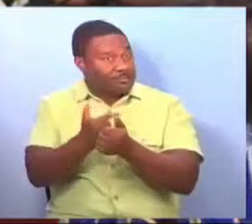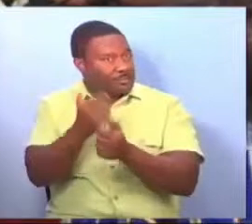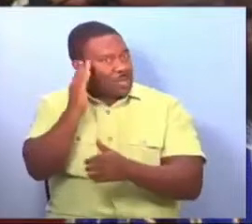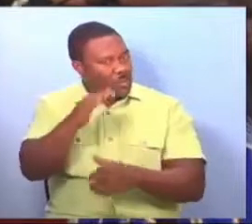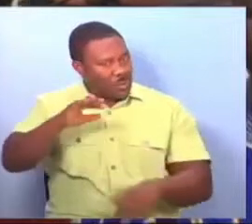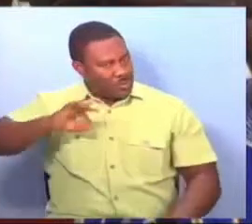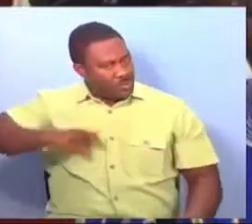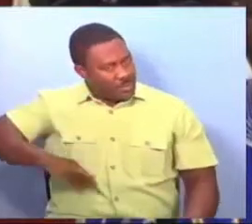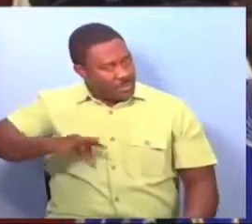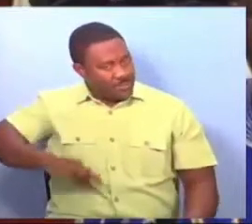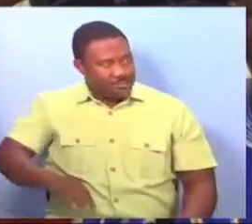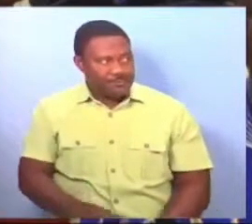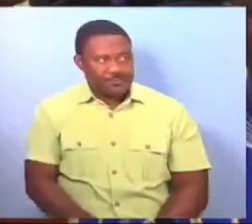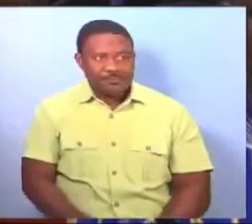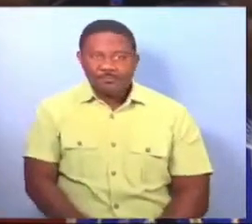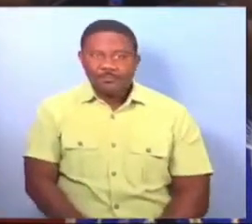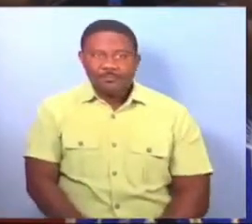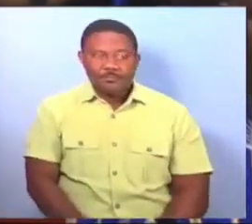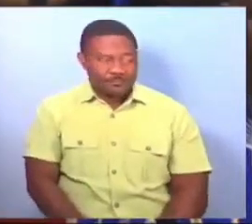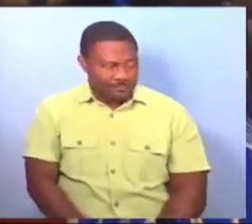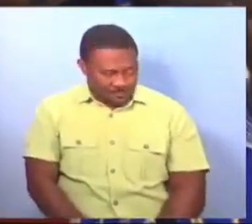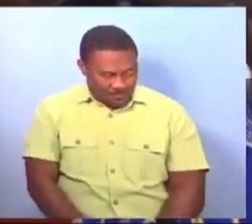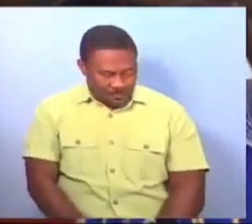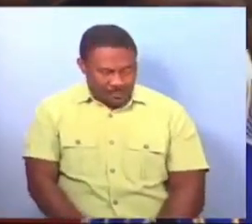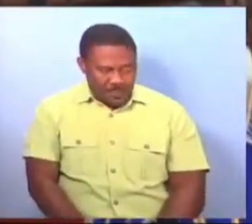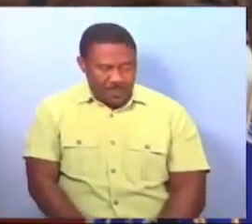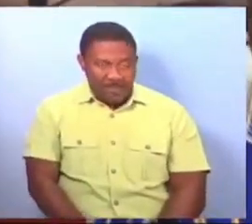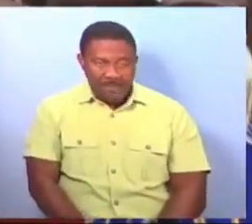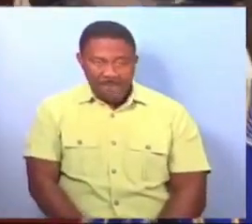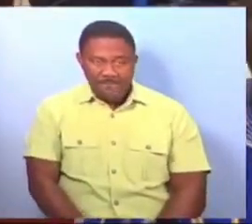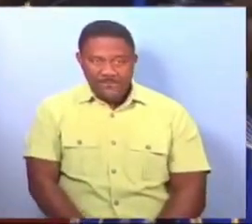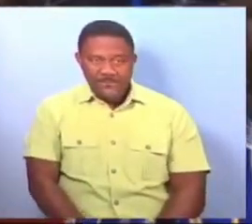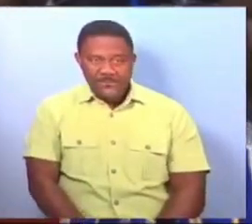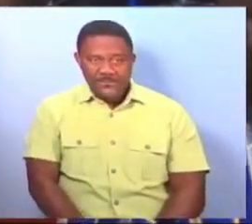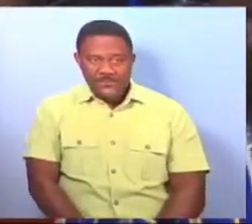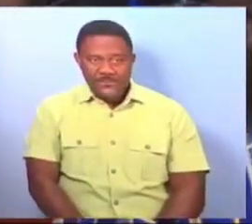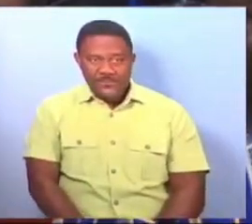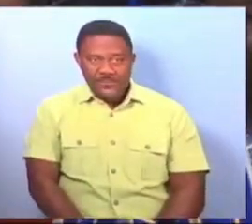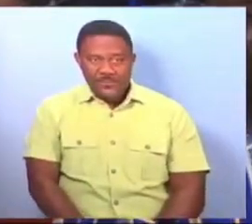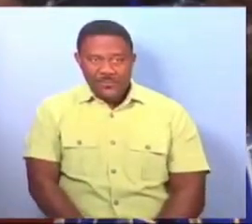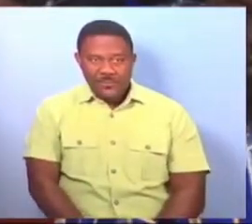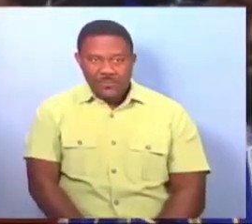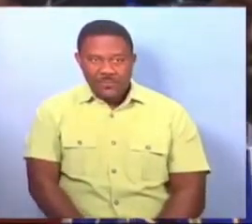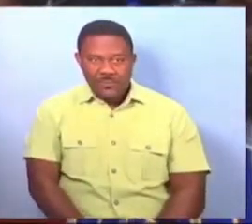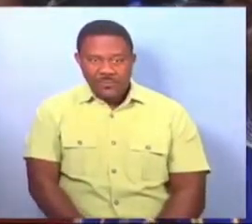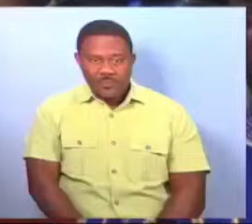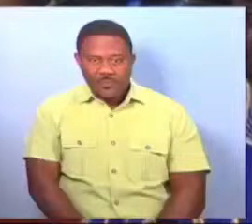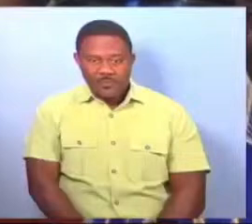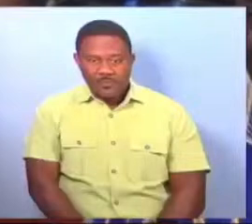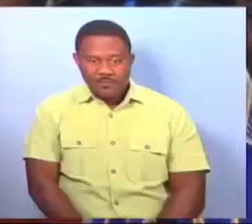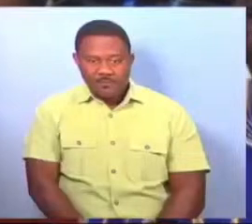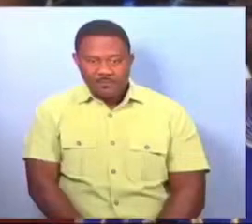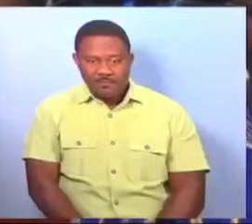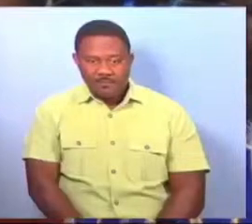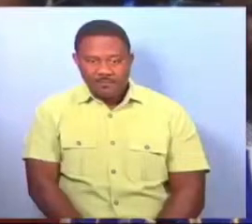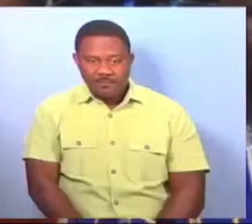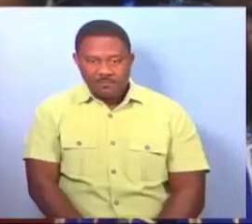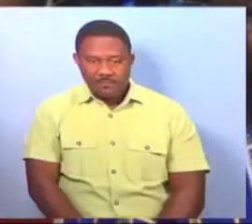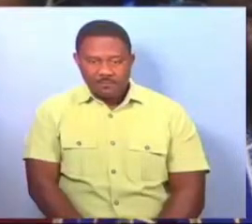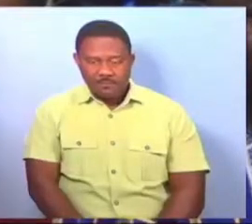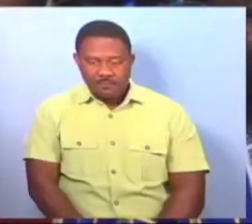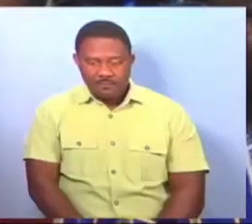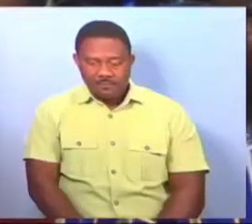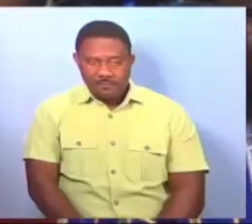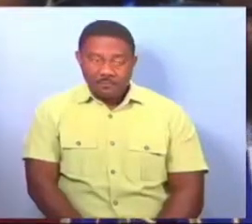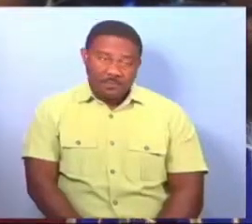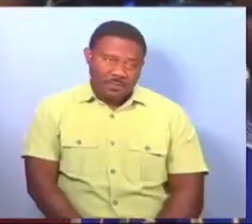benefits from it greatly. Today, his appointment comes to attest to the fact that if you